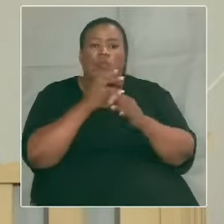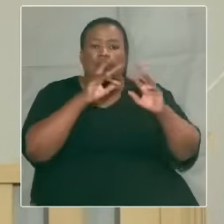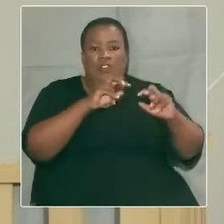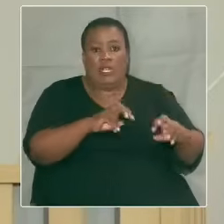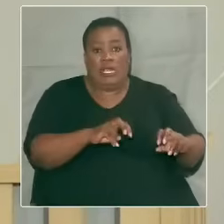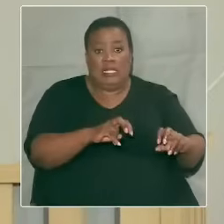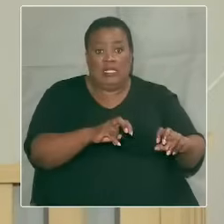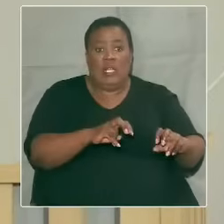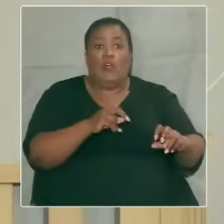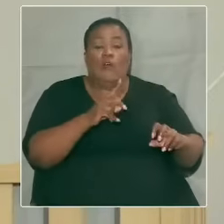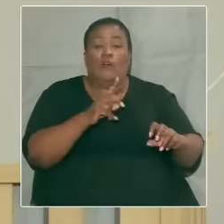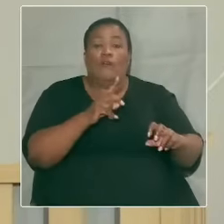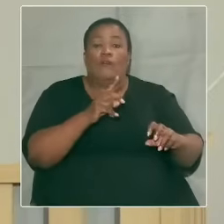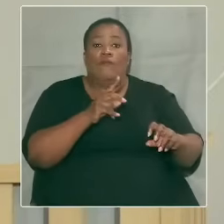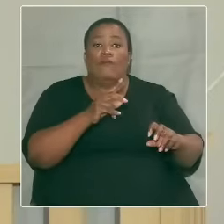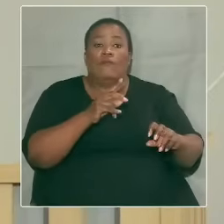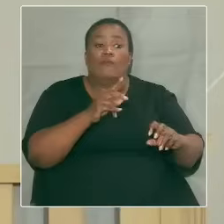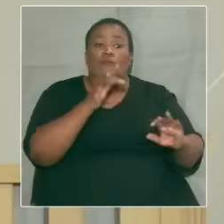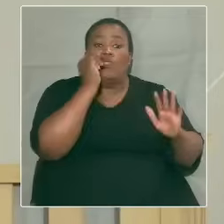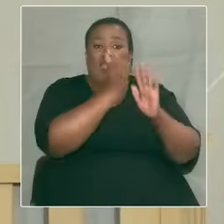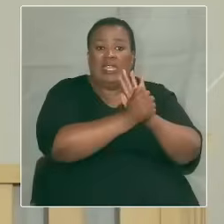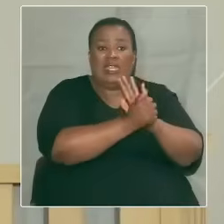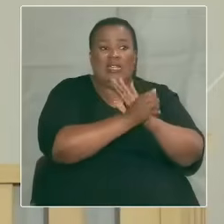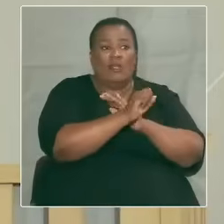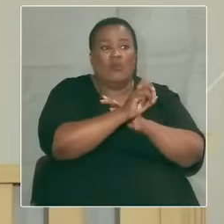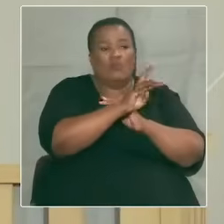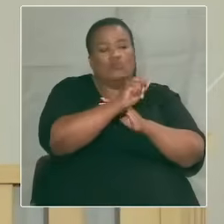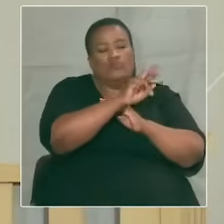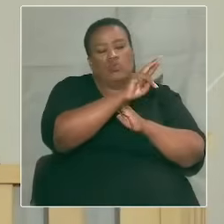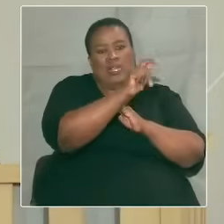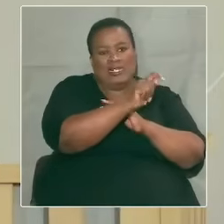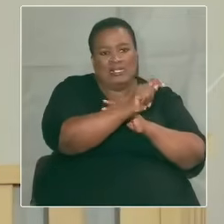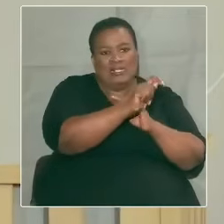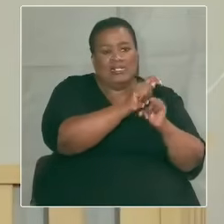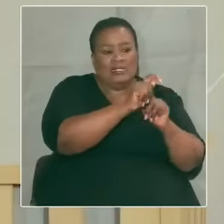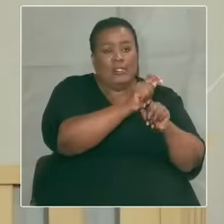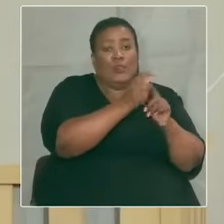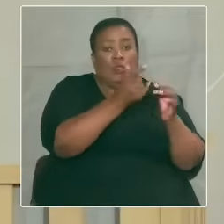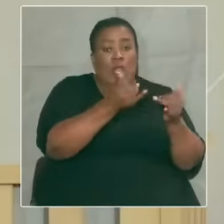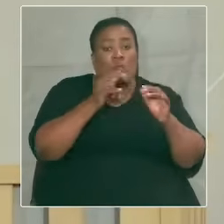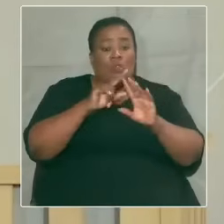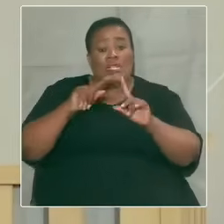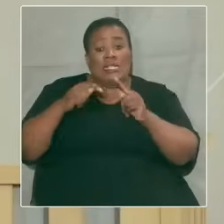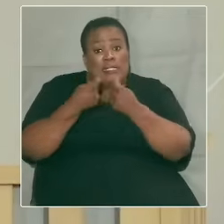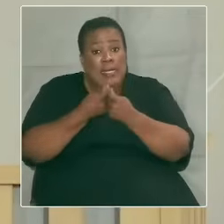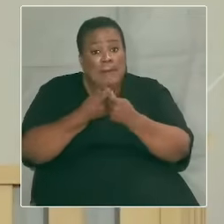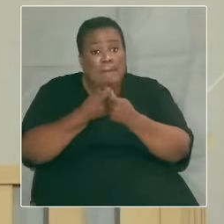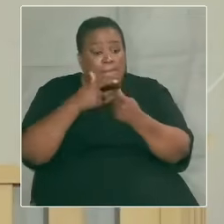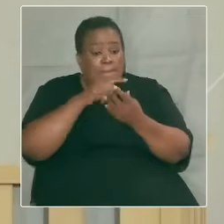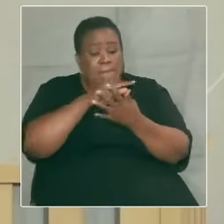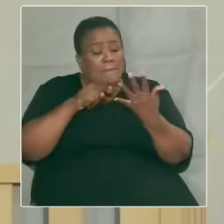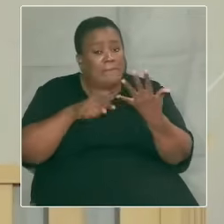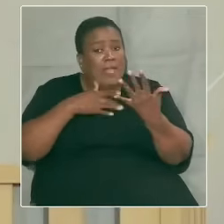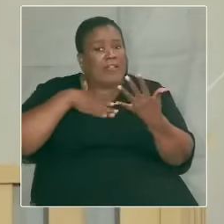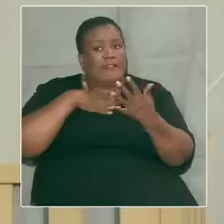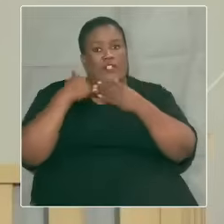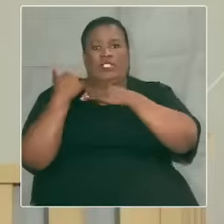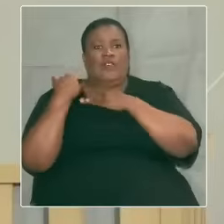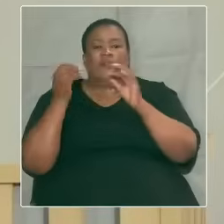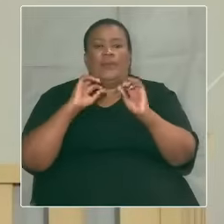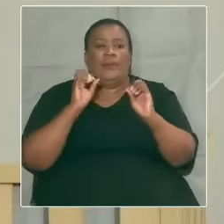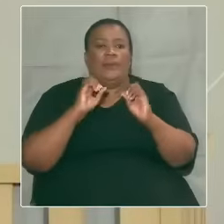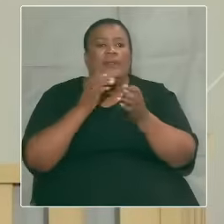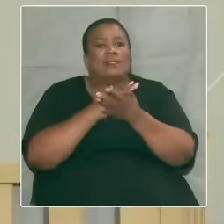5 investigators. Because of the threats that were directed to this team, some of the